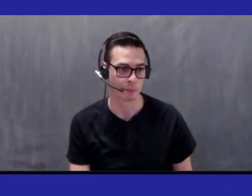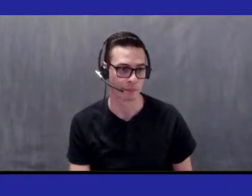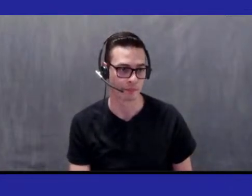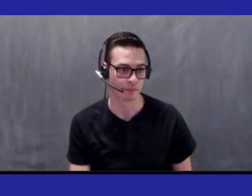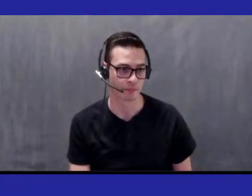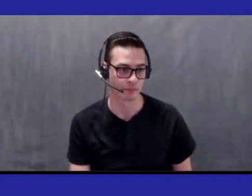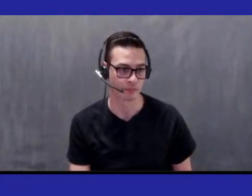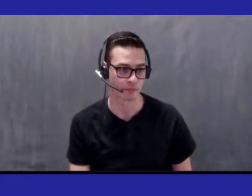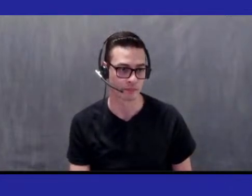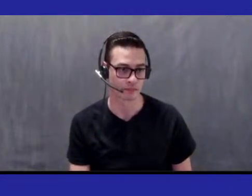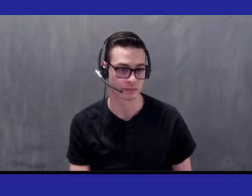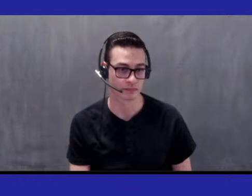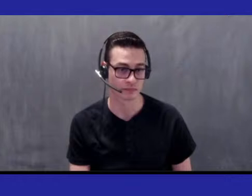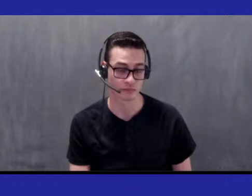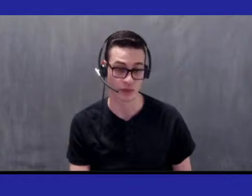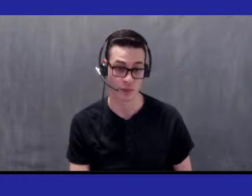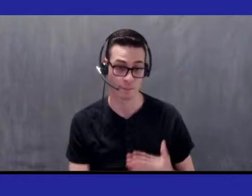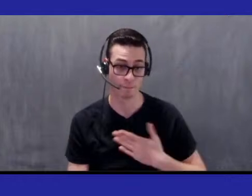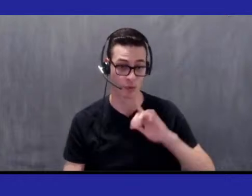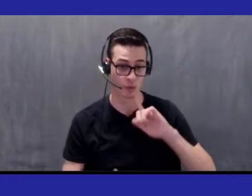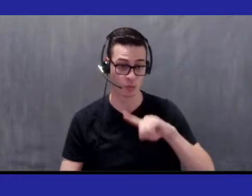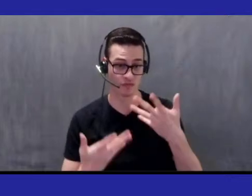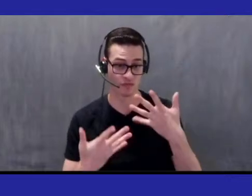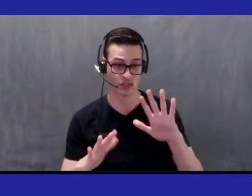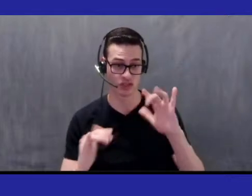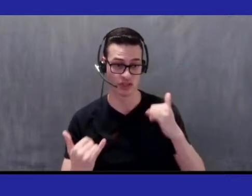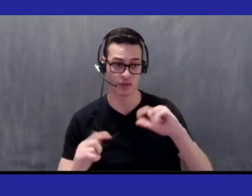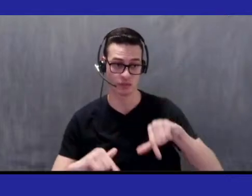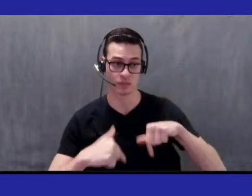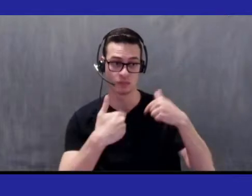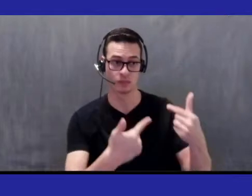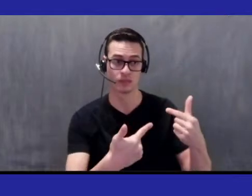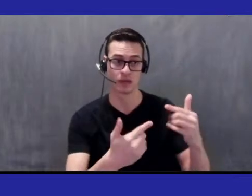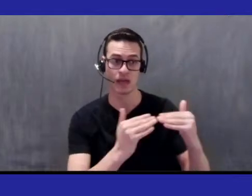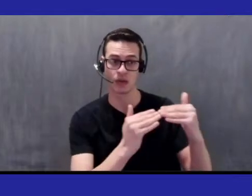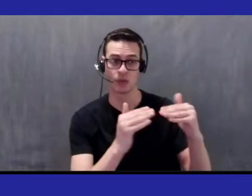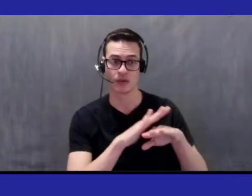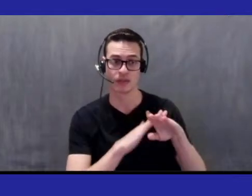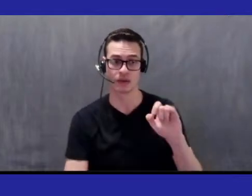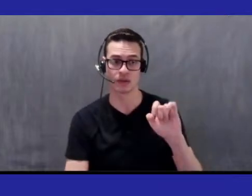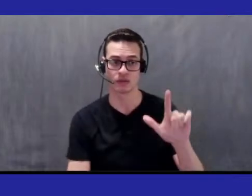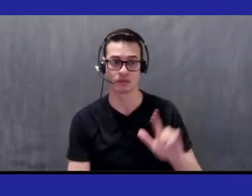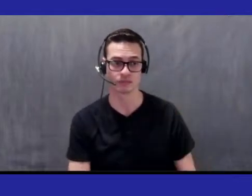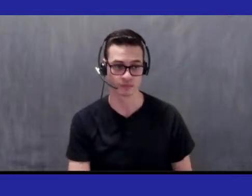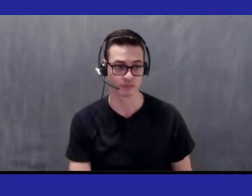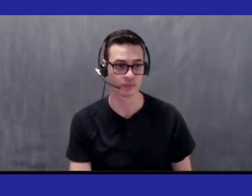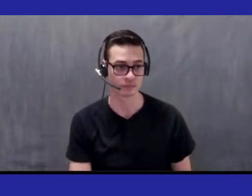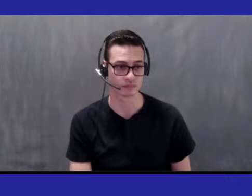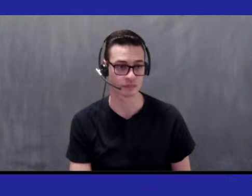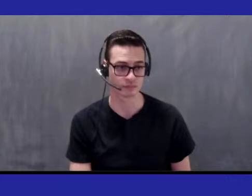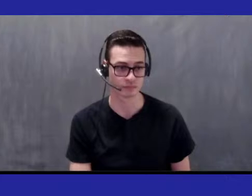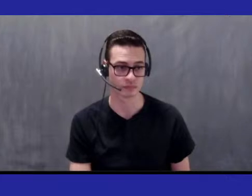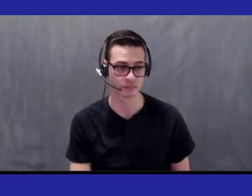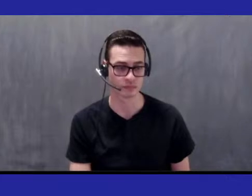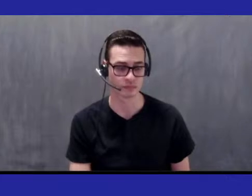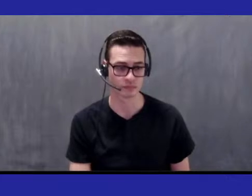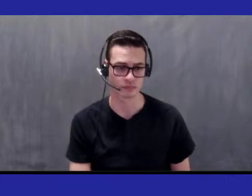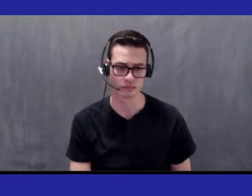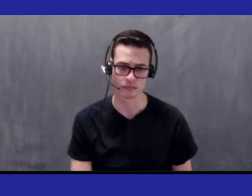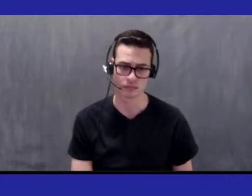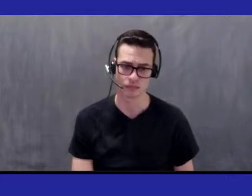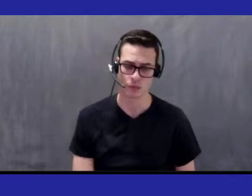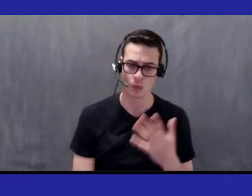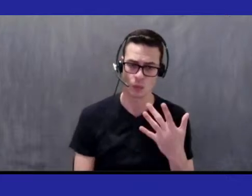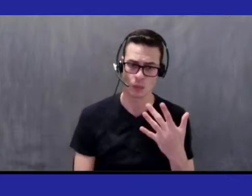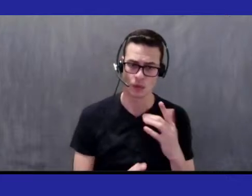And this concludes my report, and I will now pass it off to Equity and Access Council. Dr. Cenaz. I'm sorry, I just want to stop here for a moment and